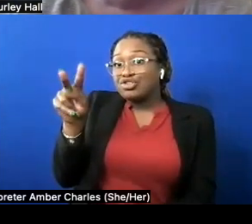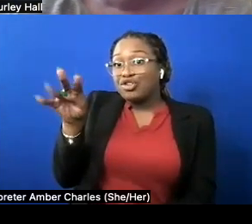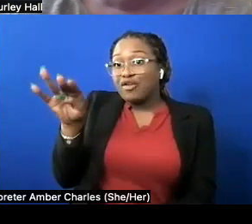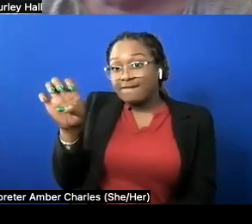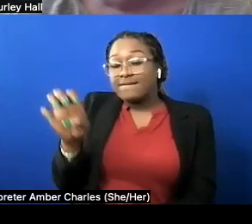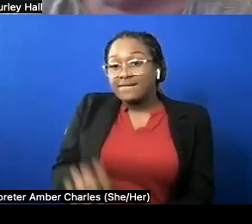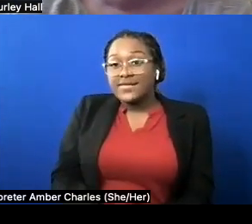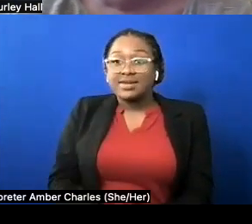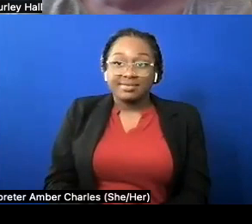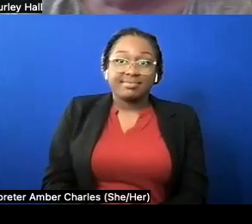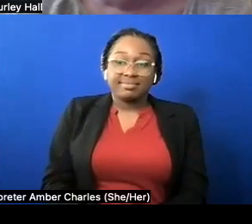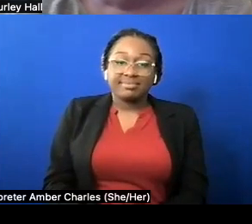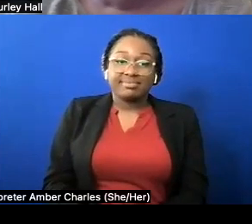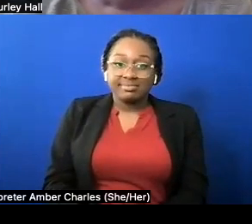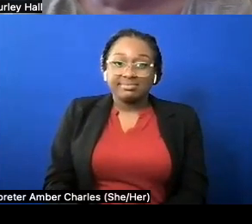Yeah.